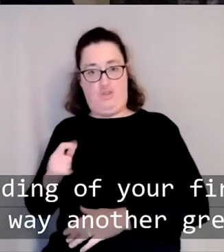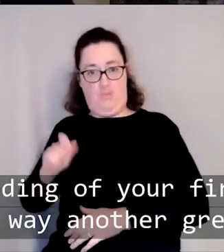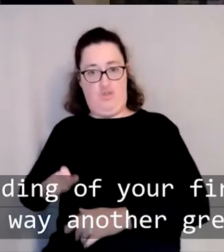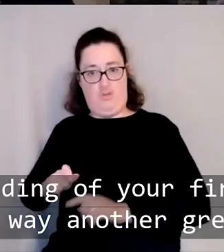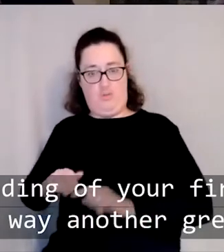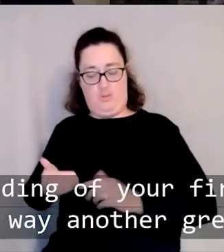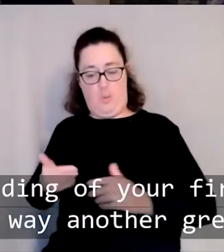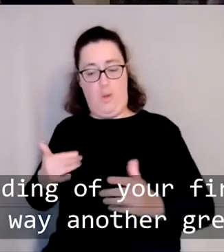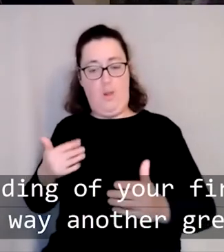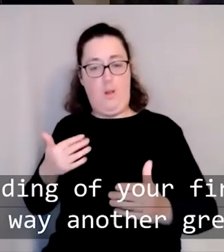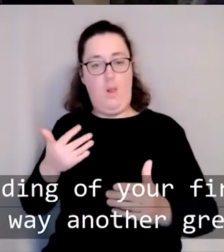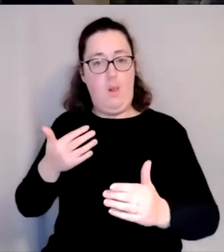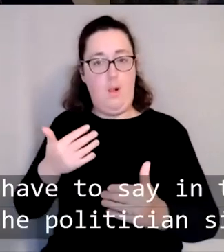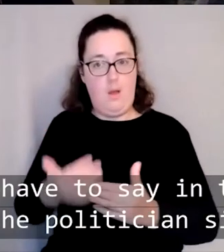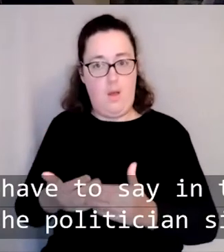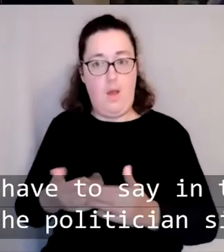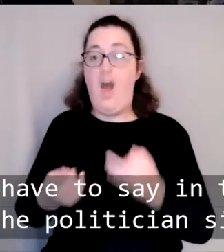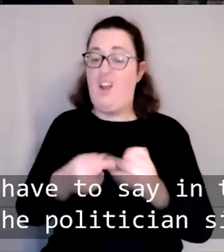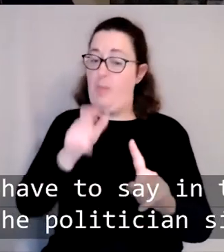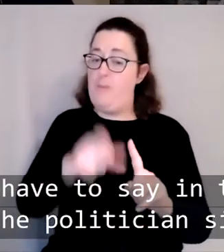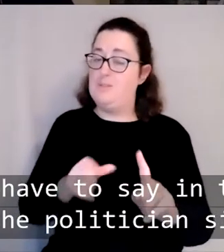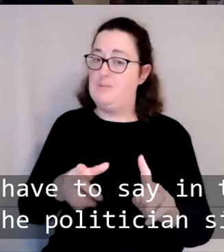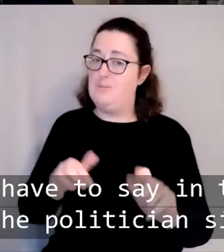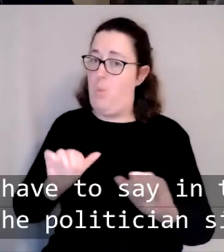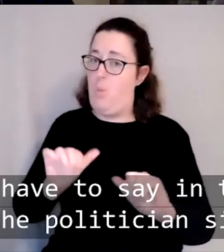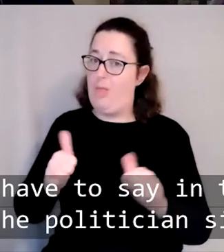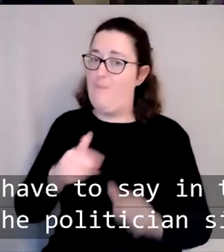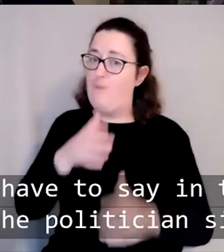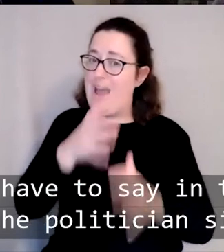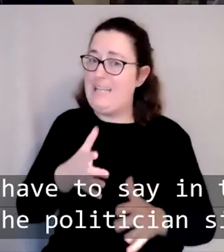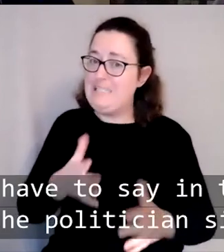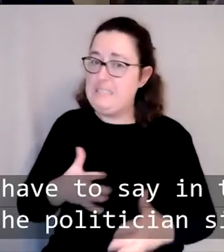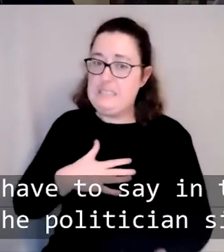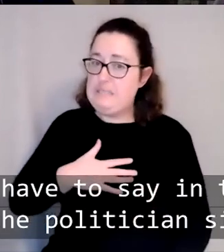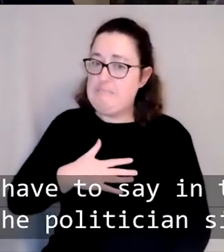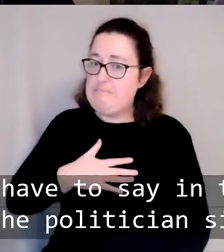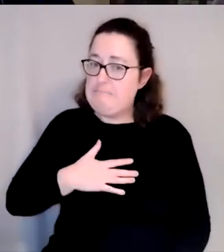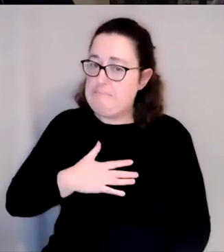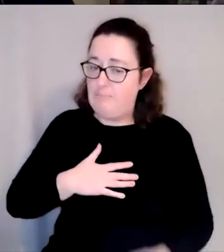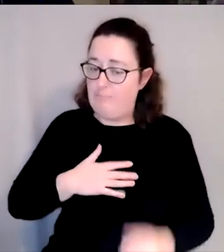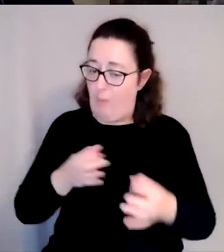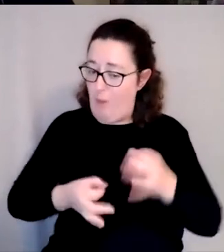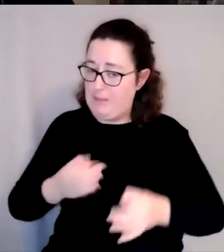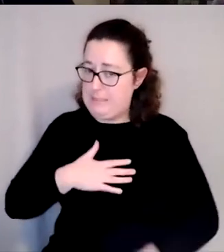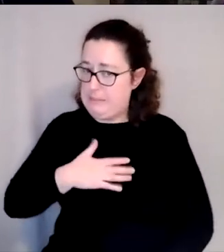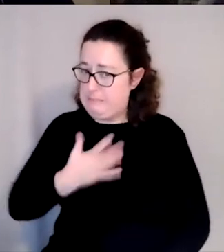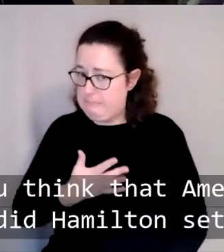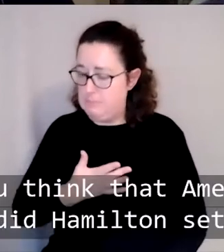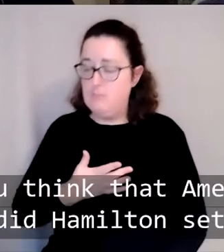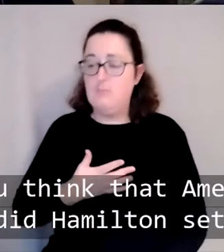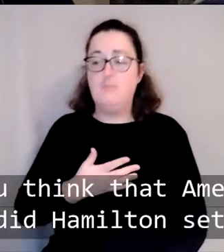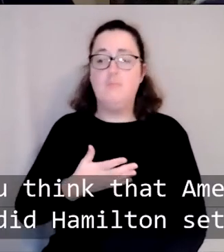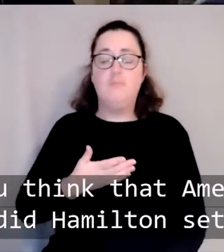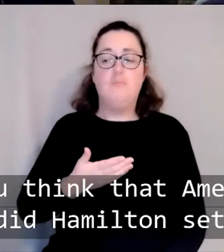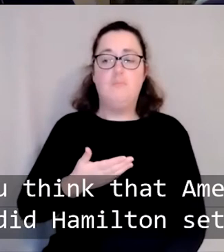right the way through, another great hater, I have to say, in terms of the politician side. But do